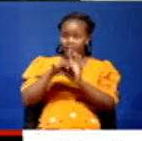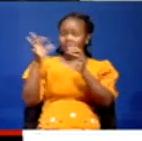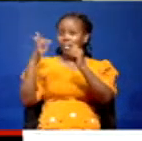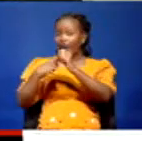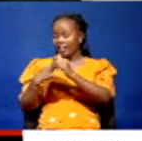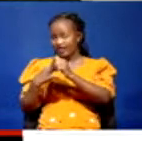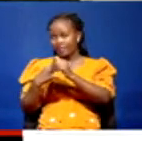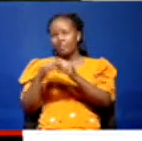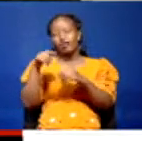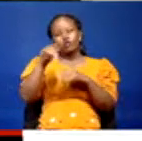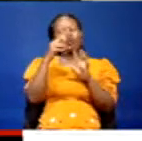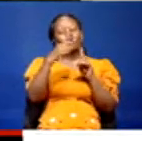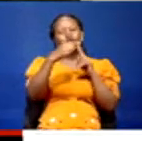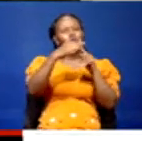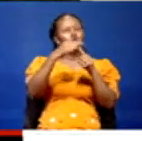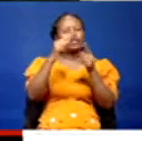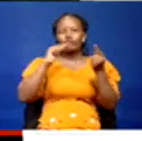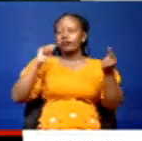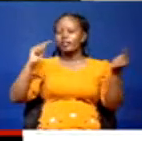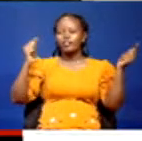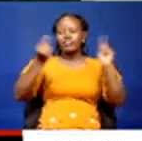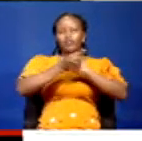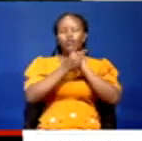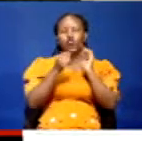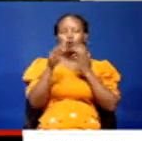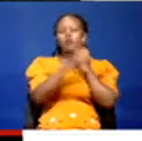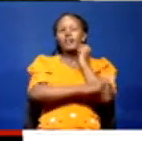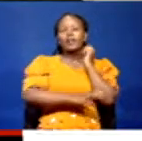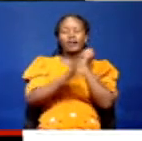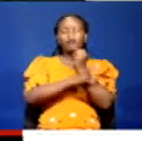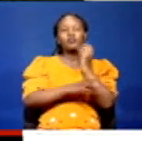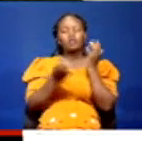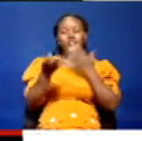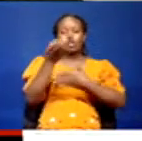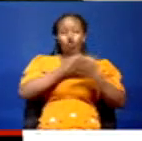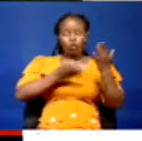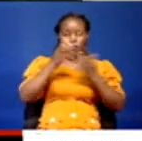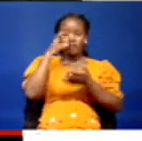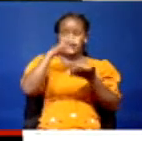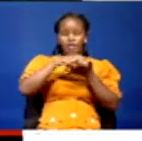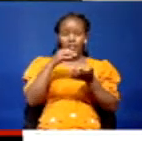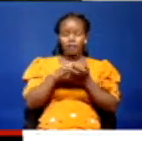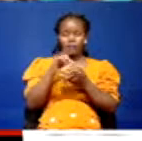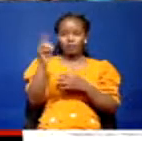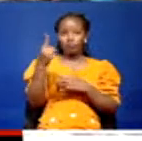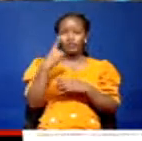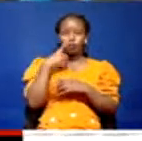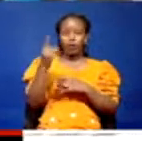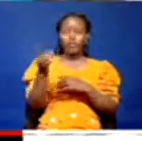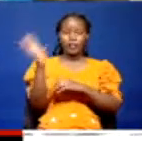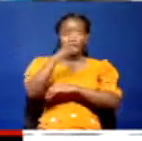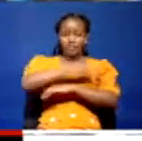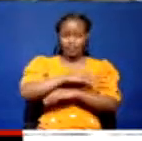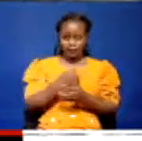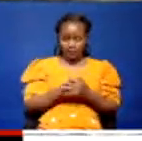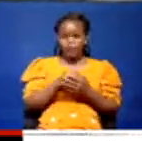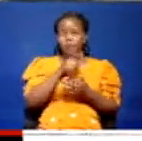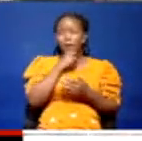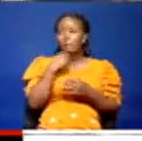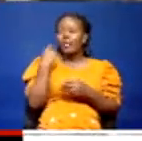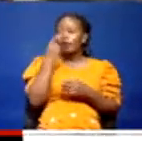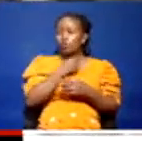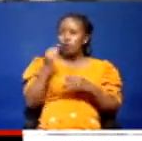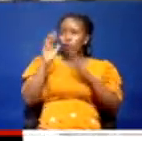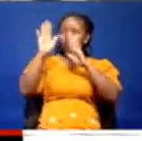positively overhaul the country's economic status within 100 days. Professor Wajackoyah, who took his presidential campaigns to Western